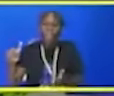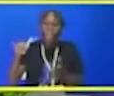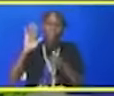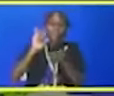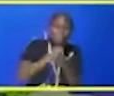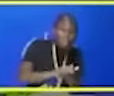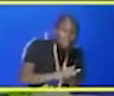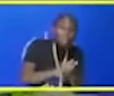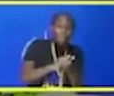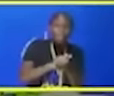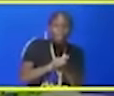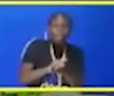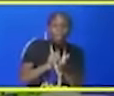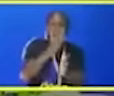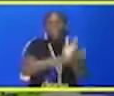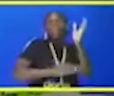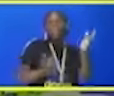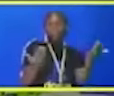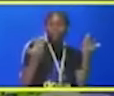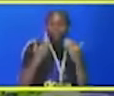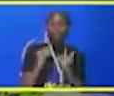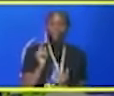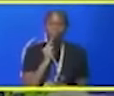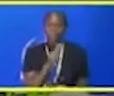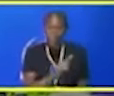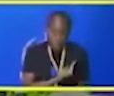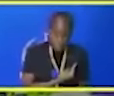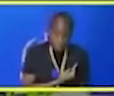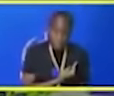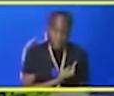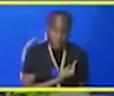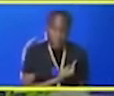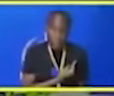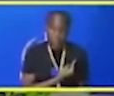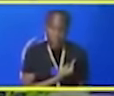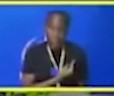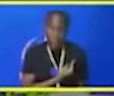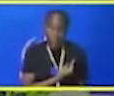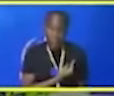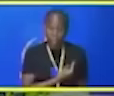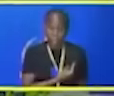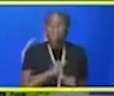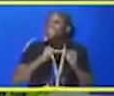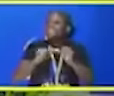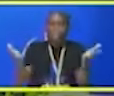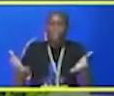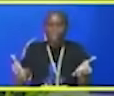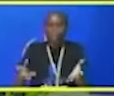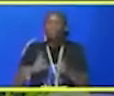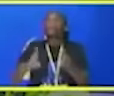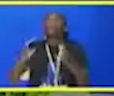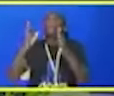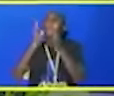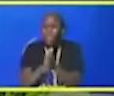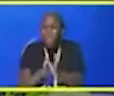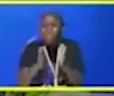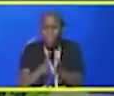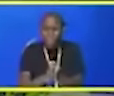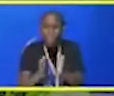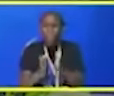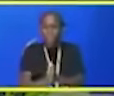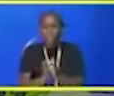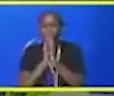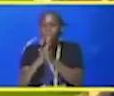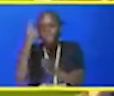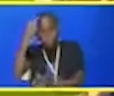It's dishonor, lack of the ability to pay the price, and lack of discernment that has kept them hidden for a